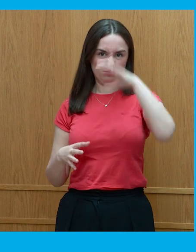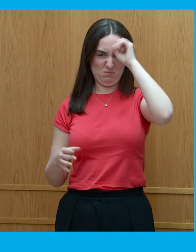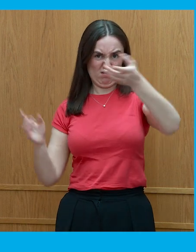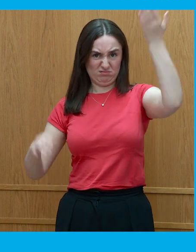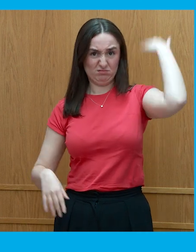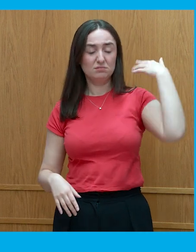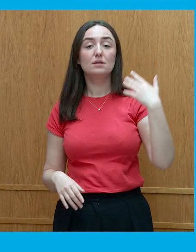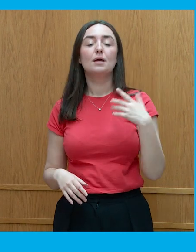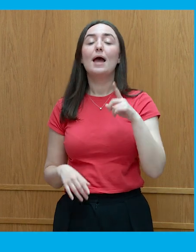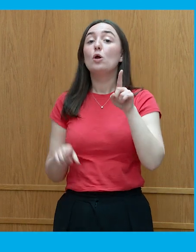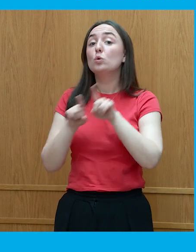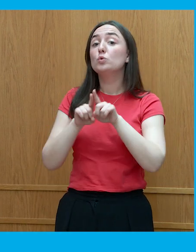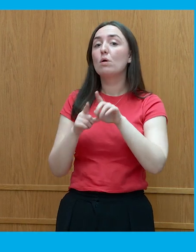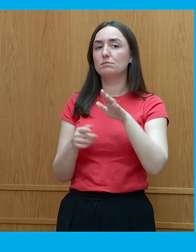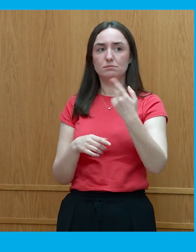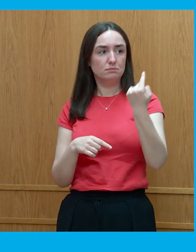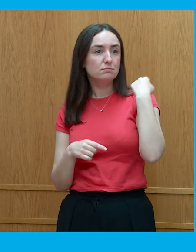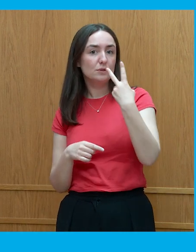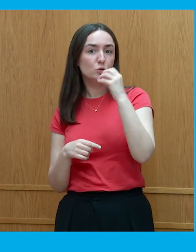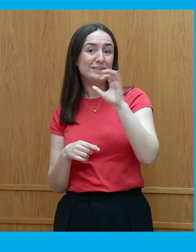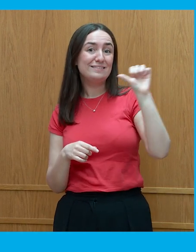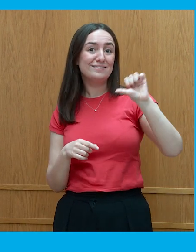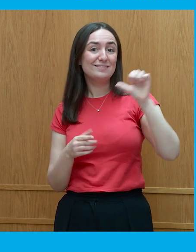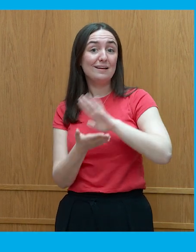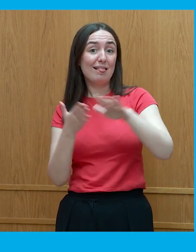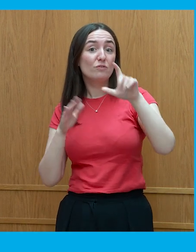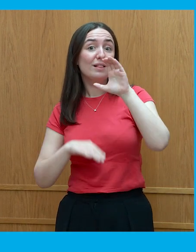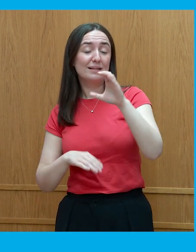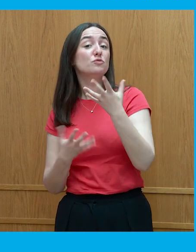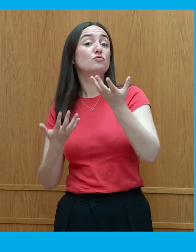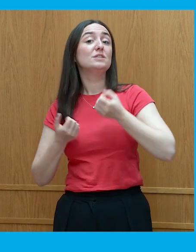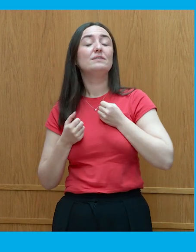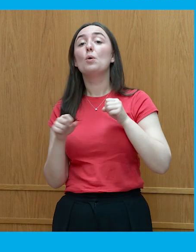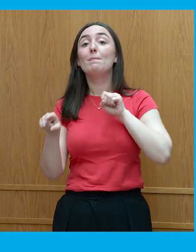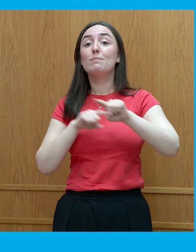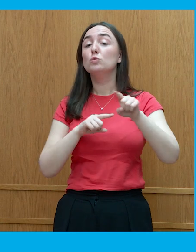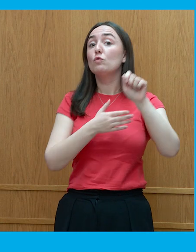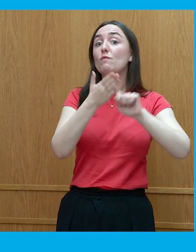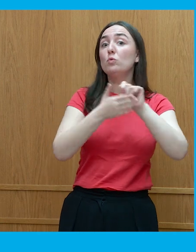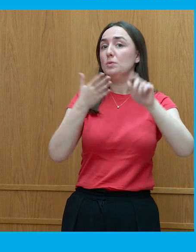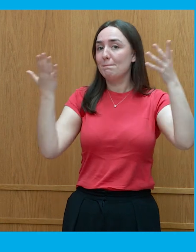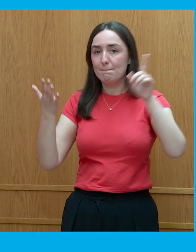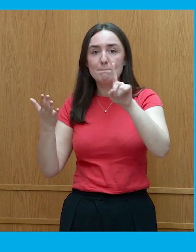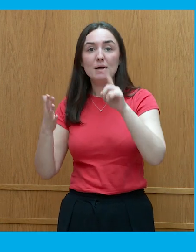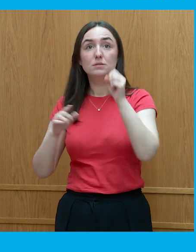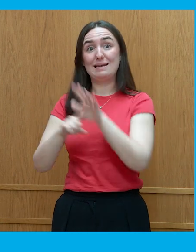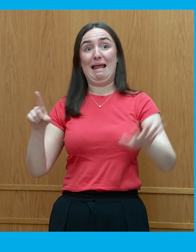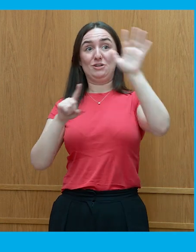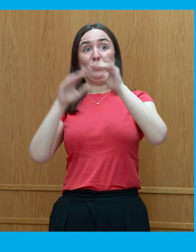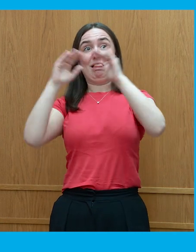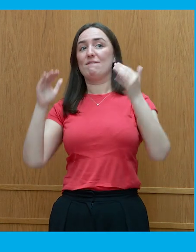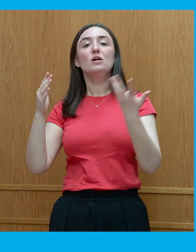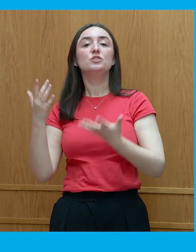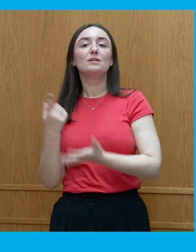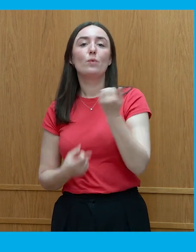the vote nationally, but she just didn't win in the electoral college. So Americans, I think, have already, that's moved on. In terms of abortion, it's very